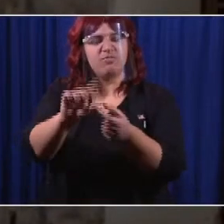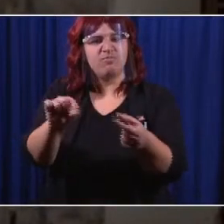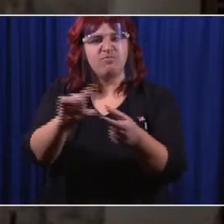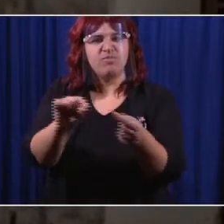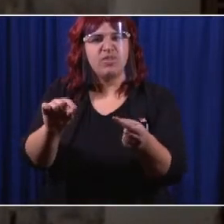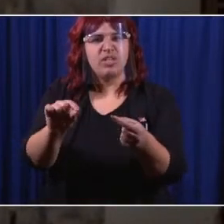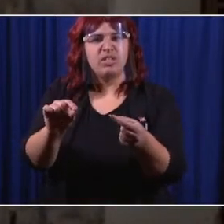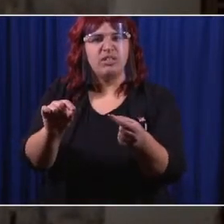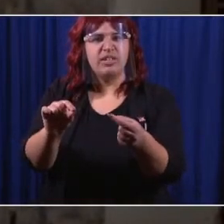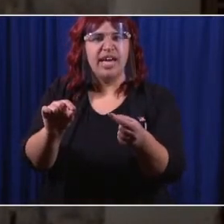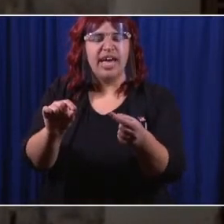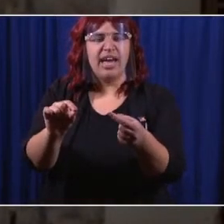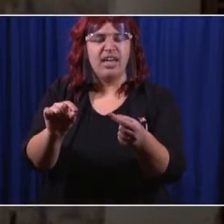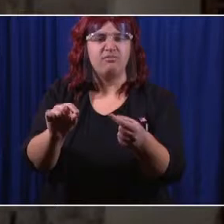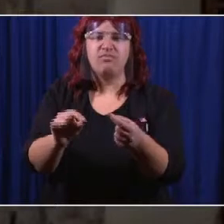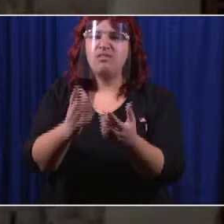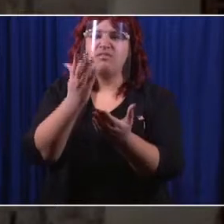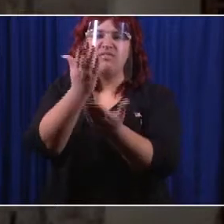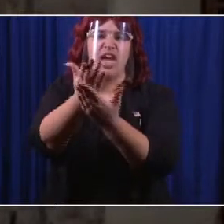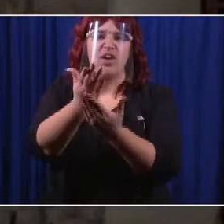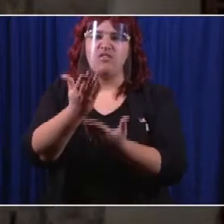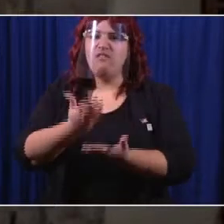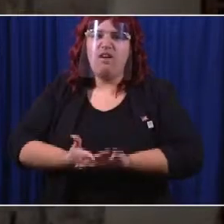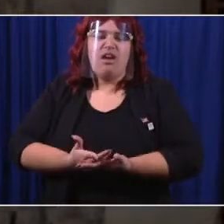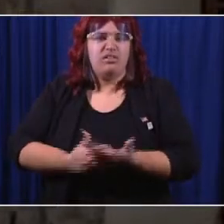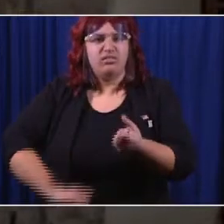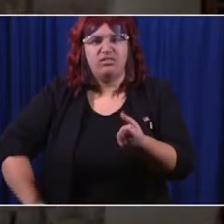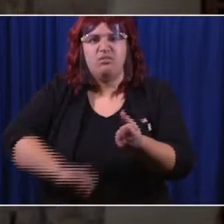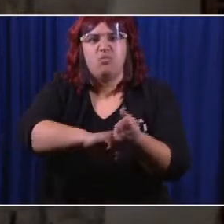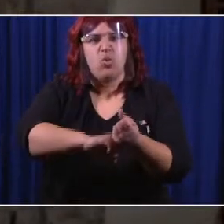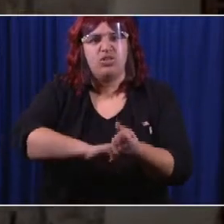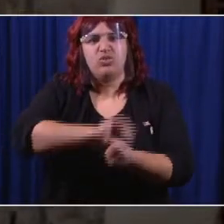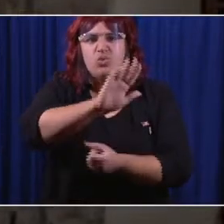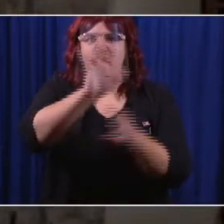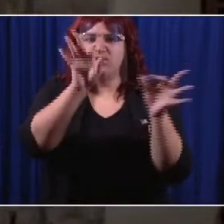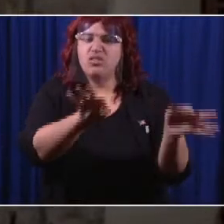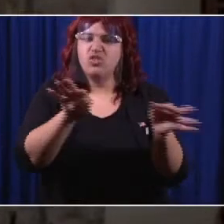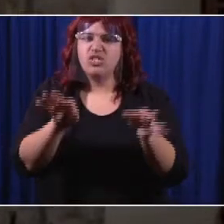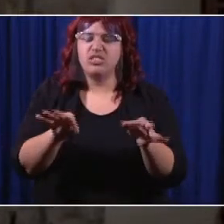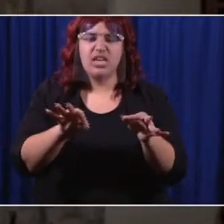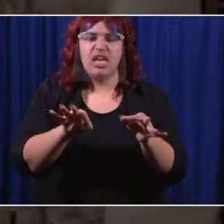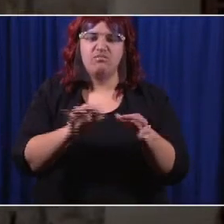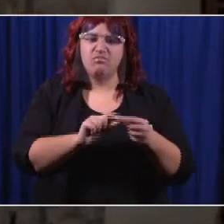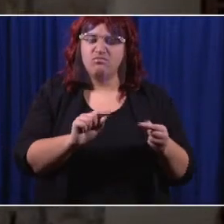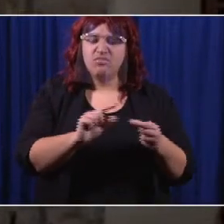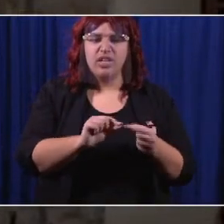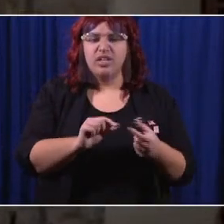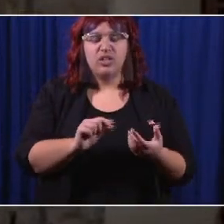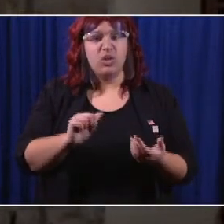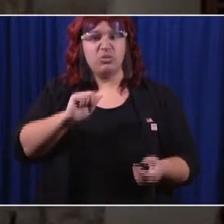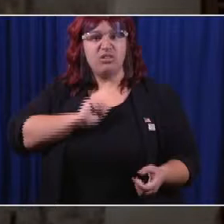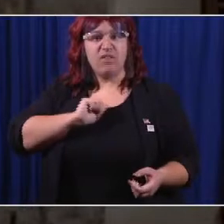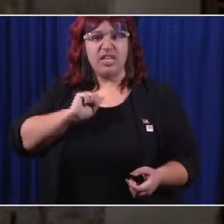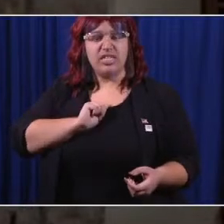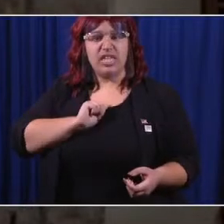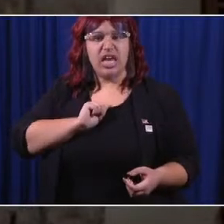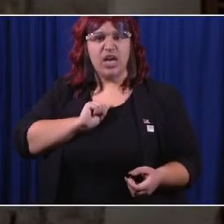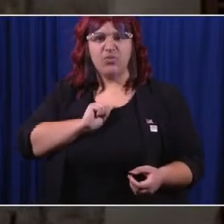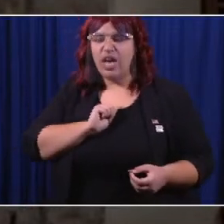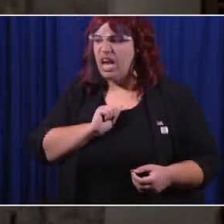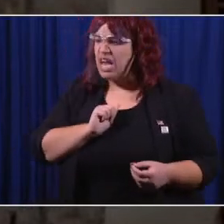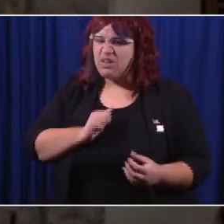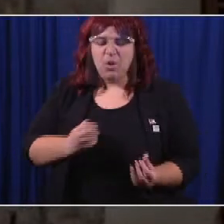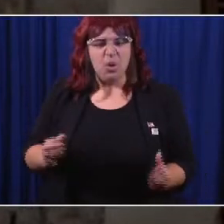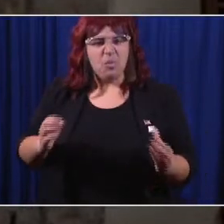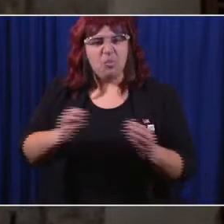verifies, everything you've been saying and that you would like to do. I personally have overcharged or overdrive my use of mask,